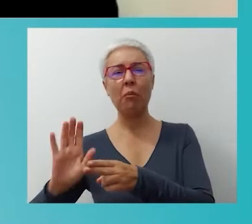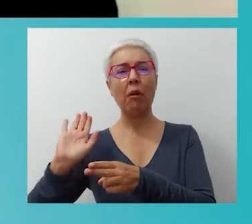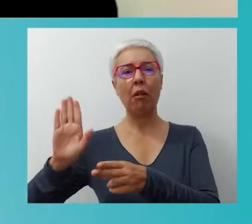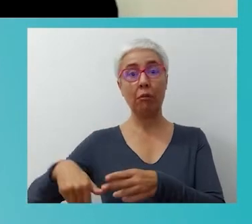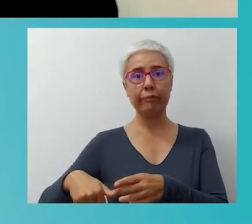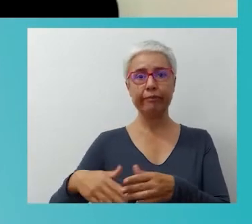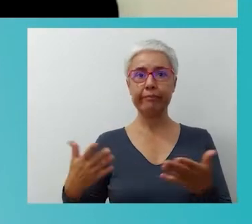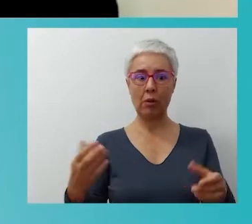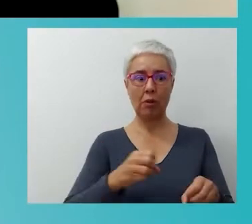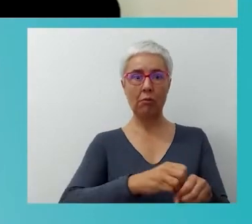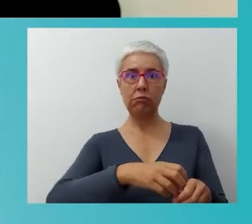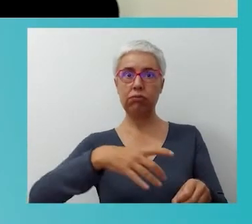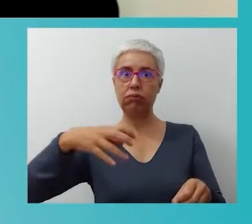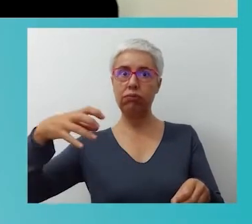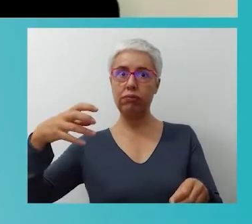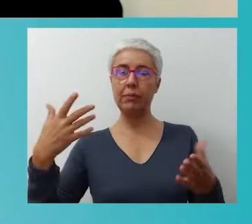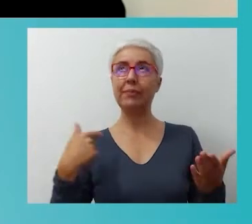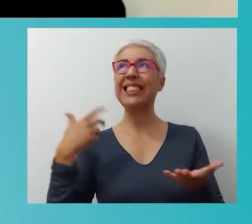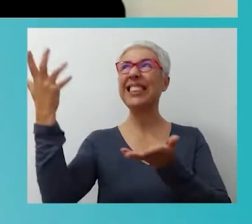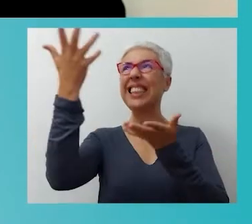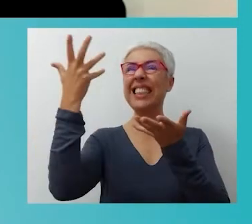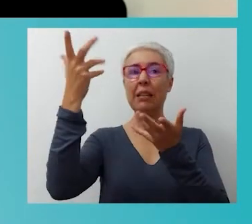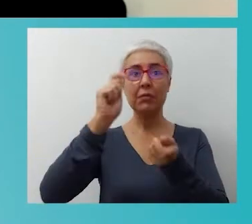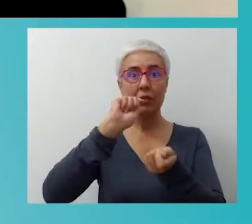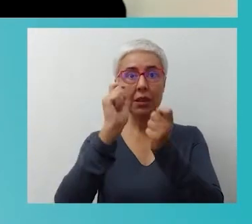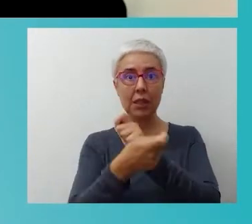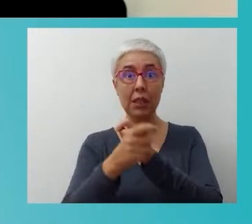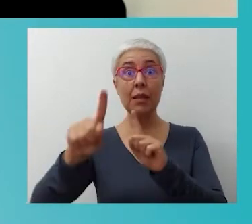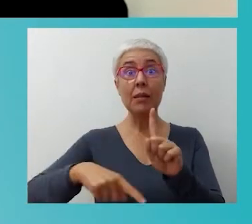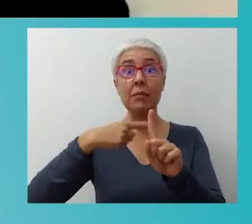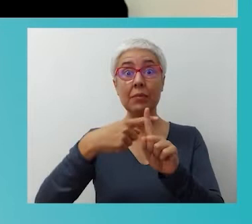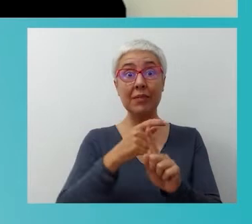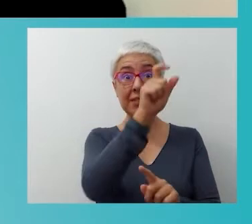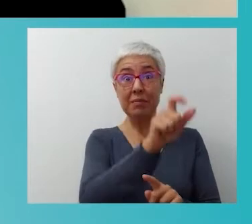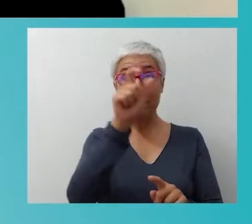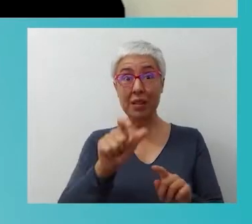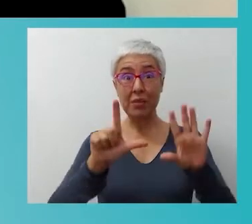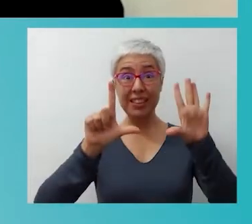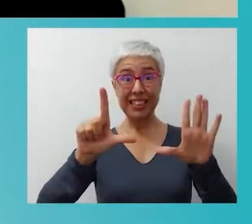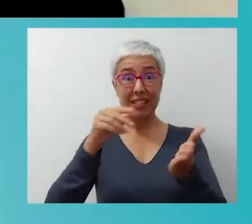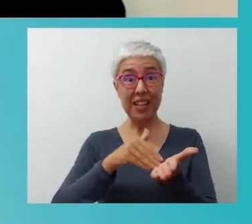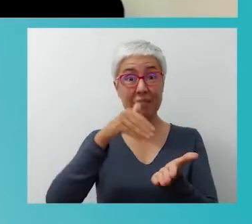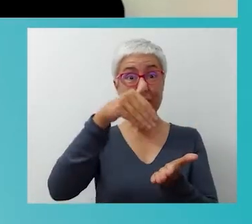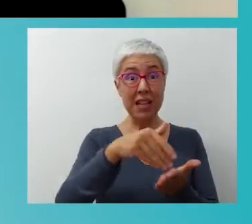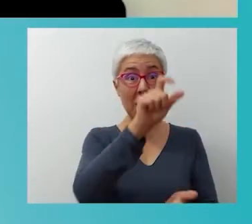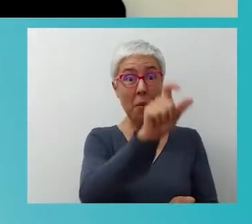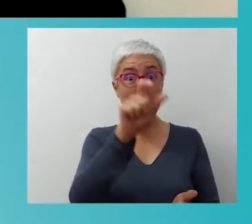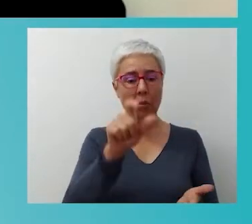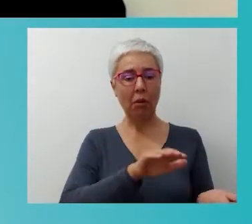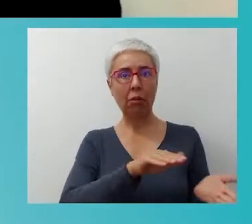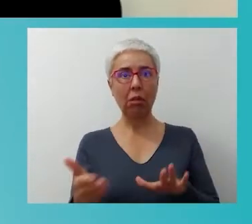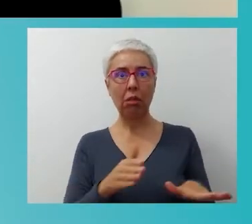also increasing CO2 emissions, the main responsible of climate change, and air pollution that kills 7 million people in the world every